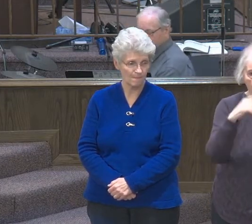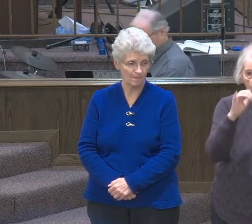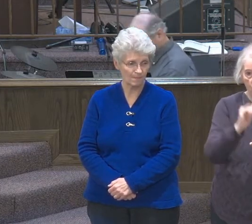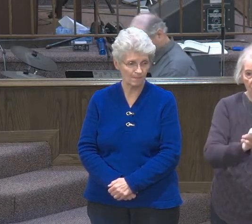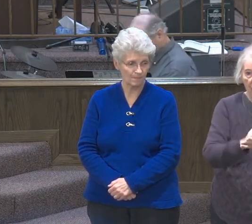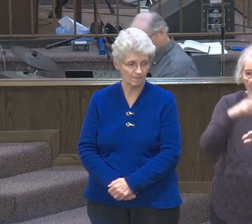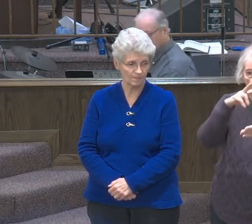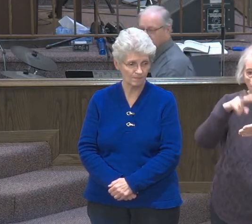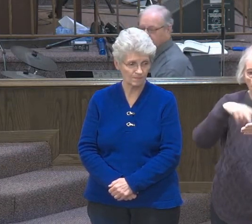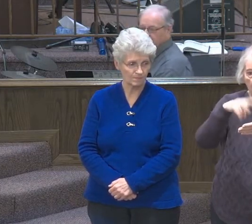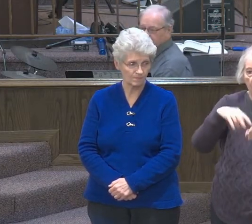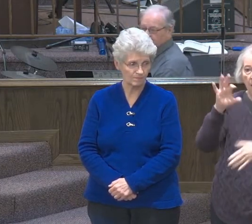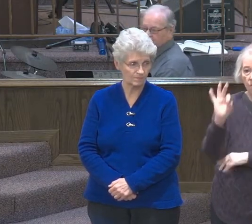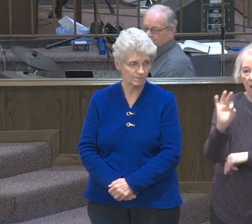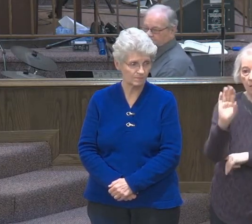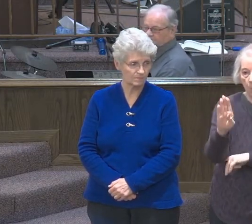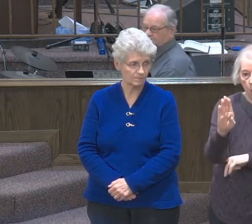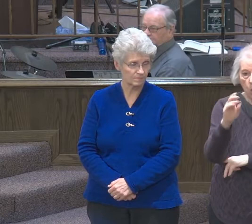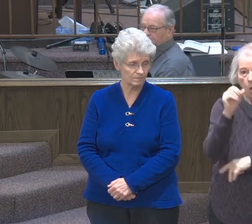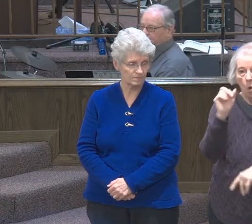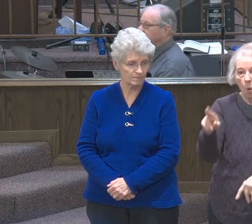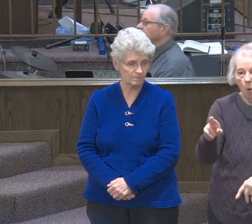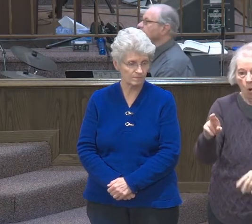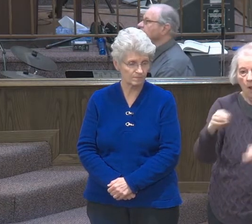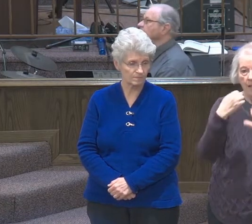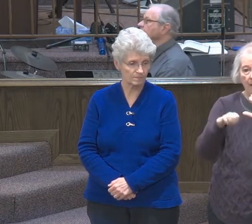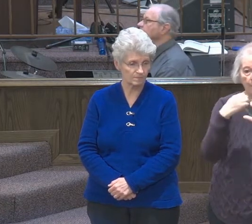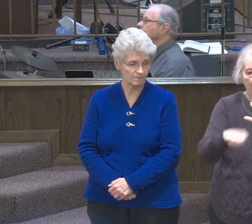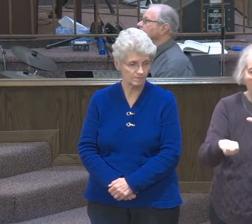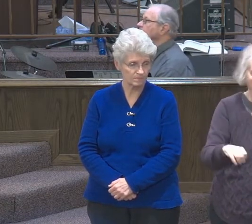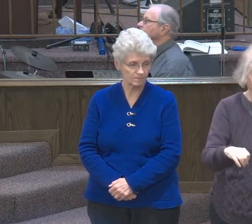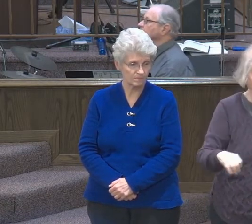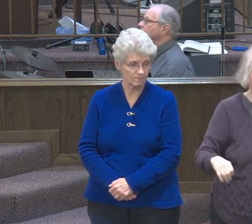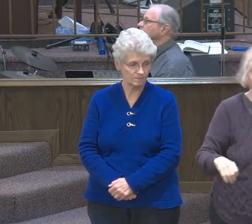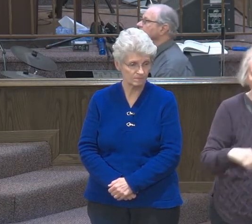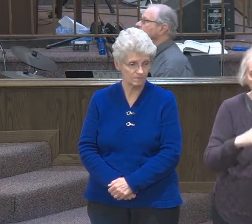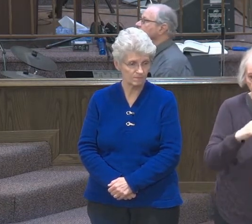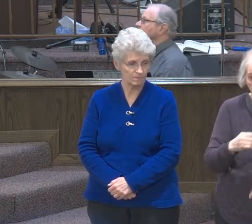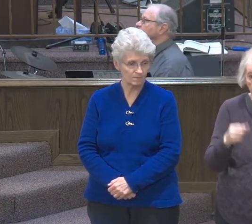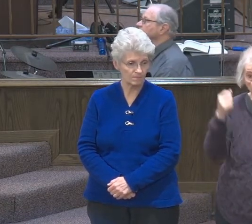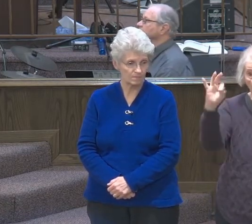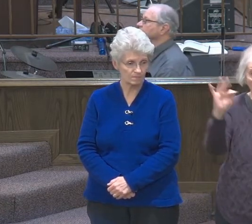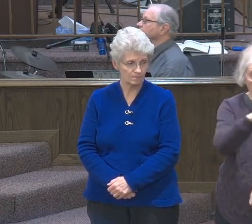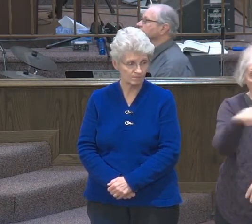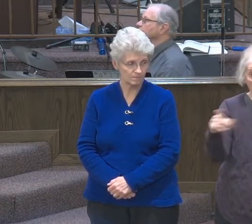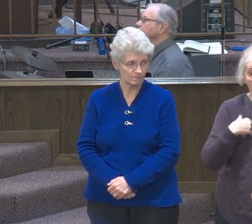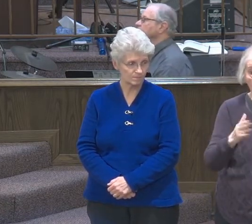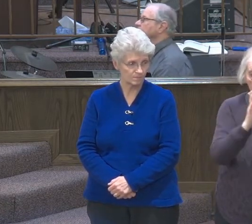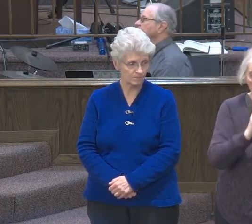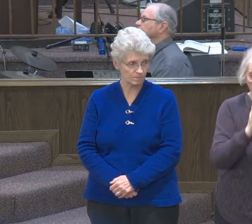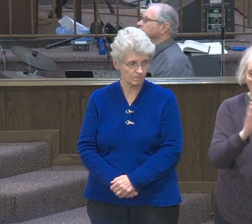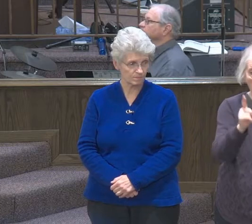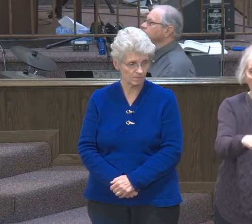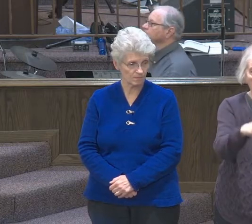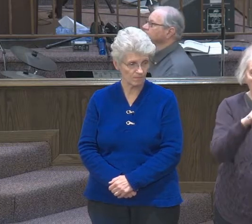our Facebook or emails for that. Also, please make sure that you get any and all prayer requests to the church office so that we can get that